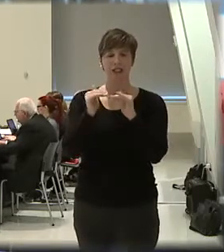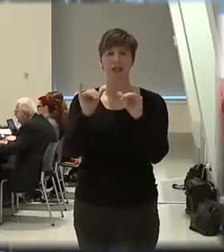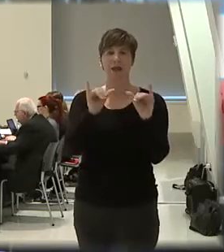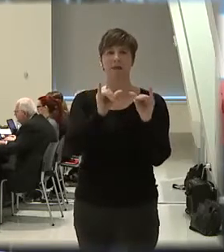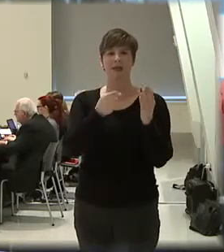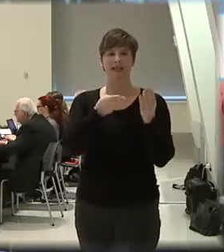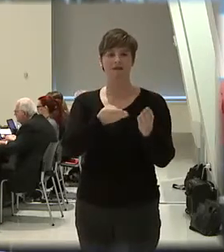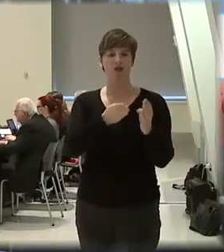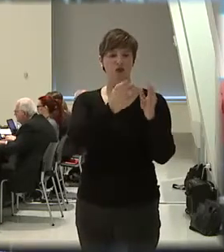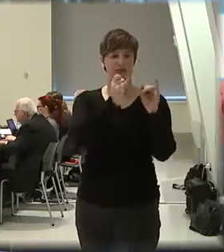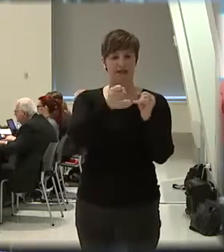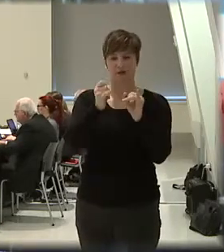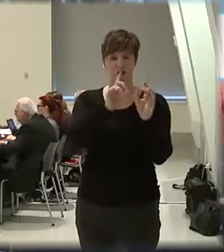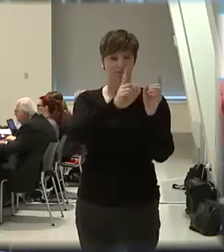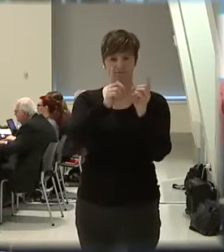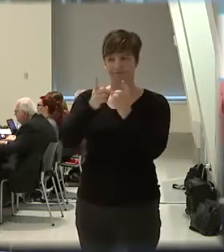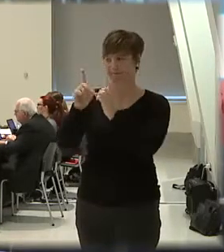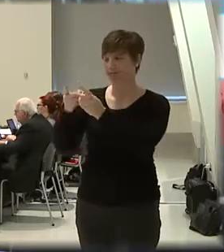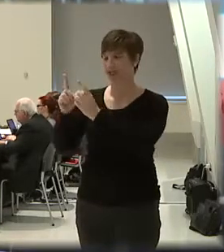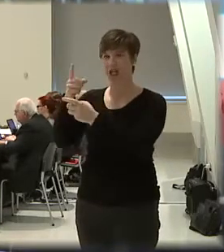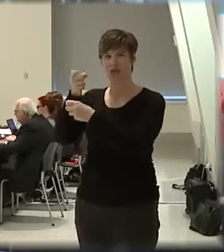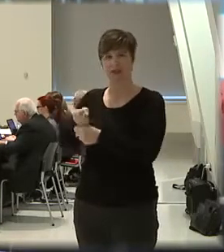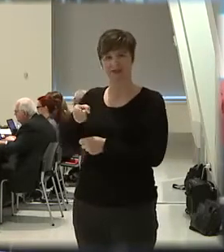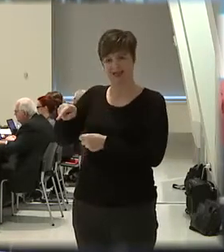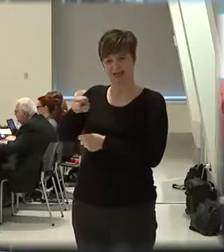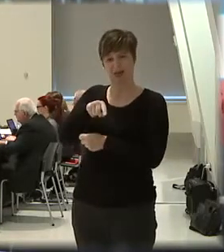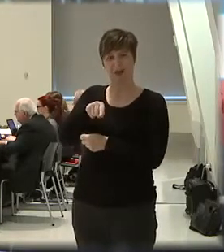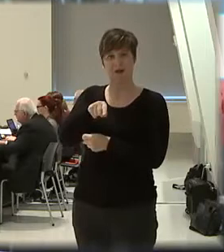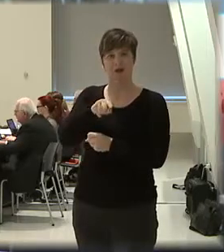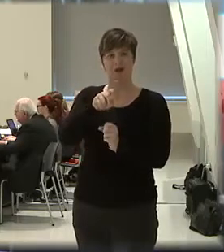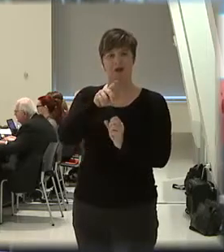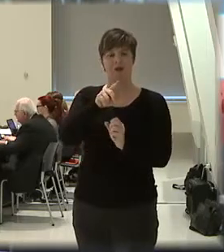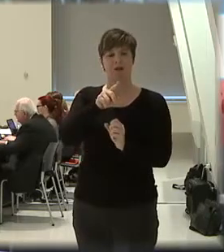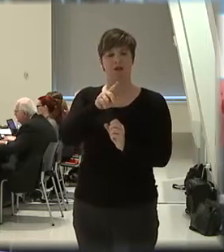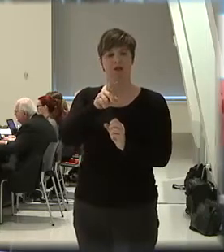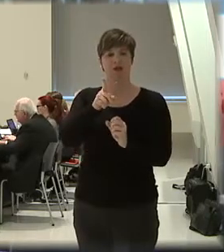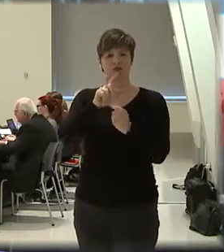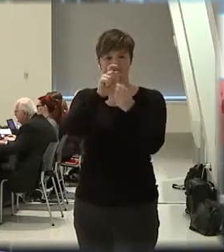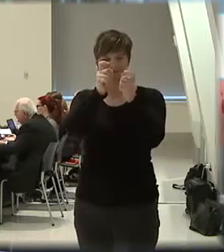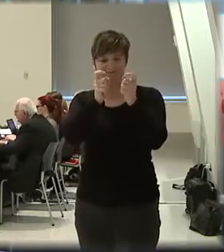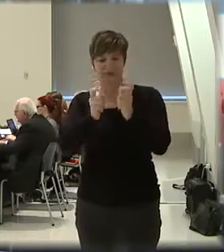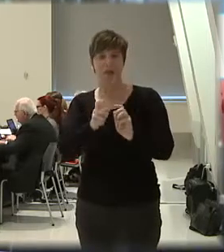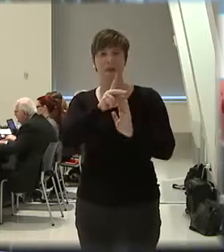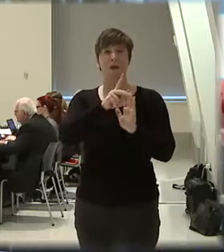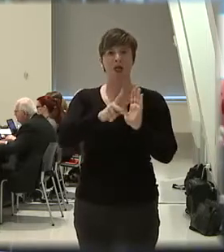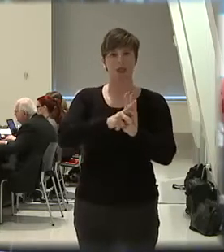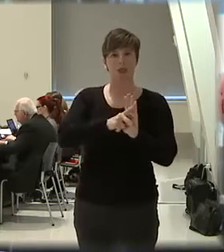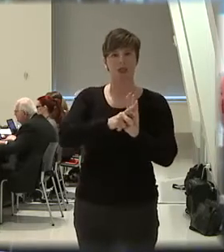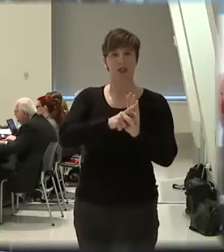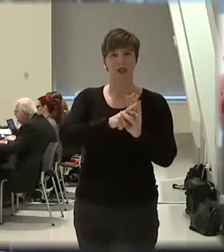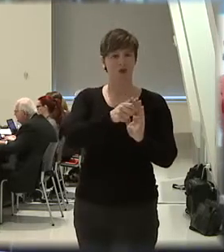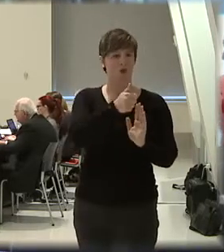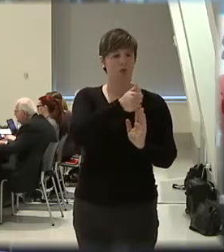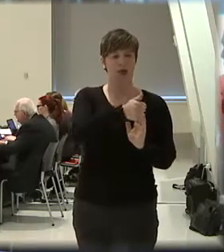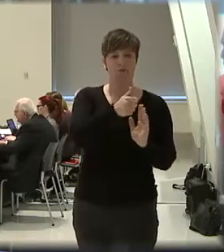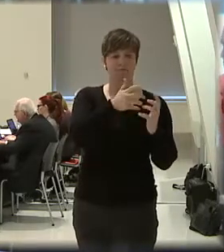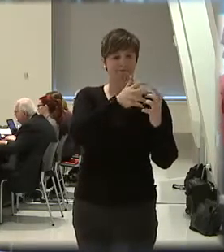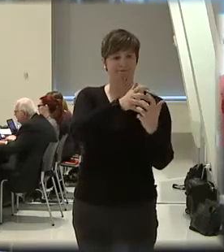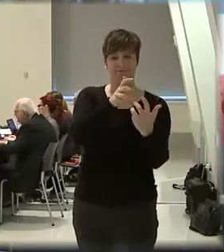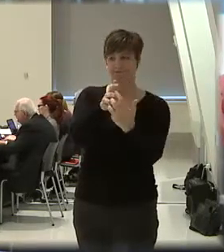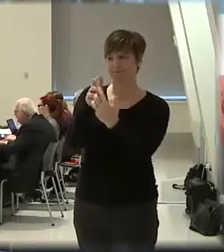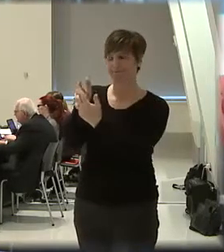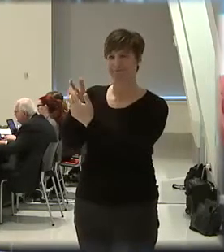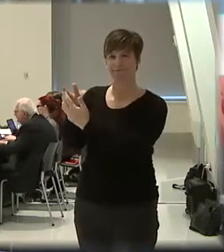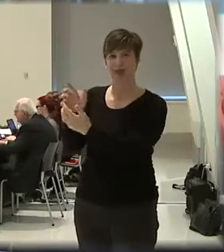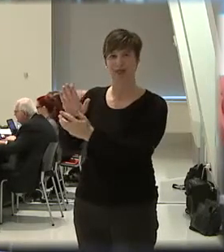policing agencies, entrusting them with the ability and discretion to customize the policy to fit within their unique departmental